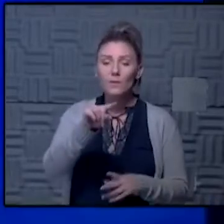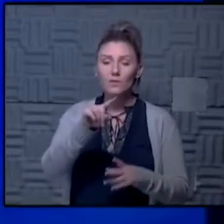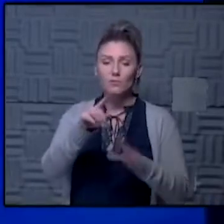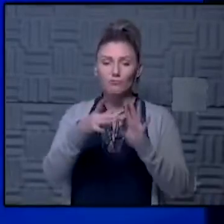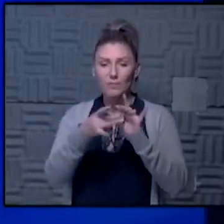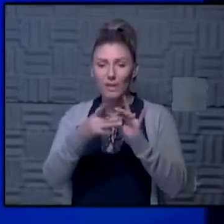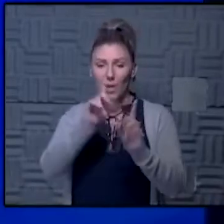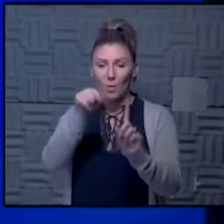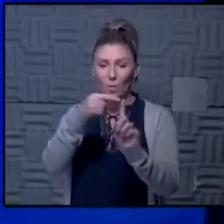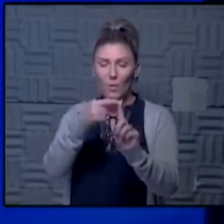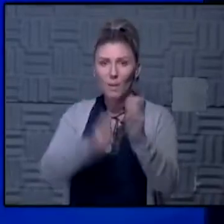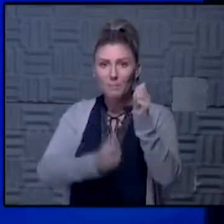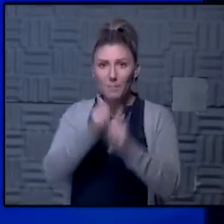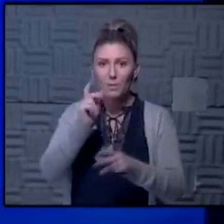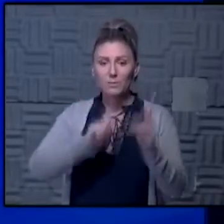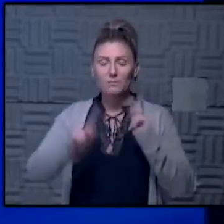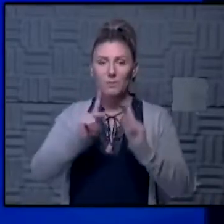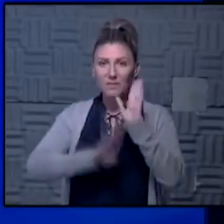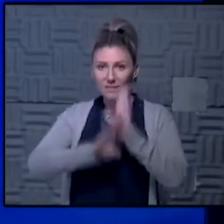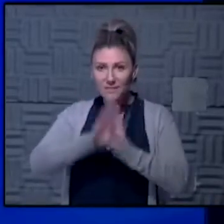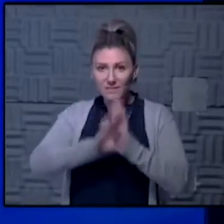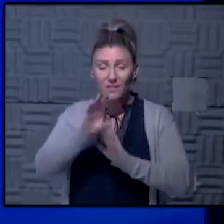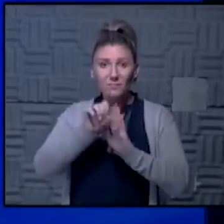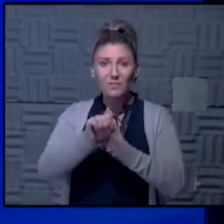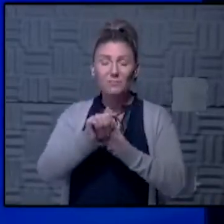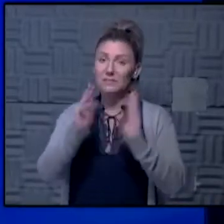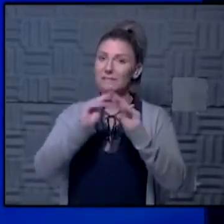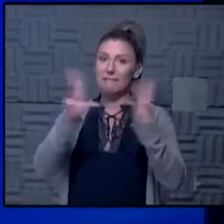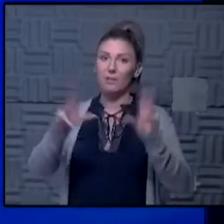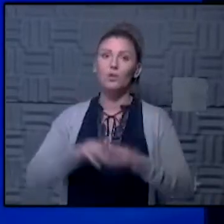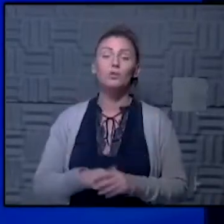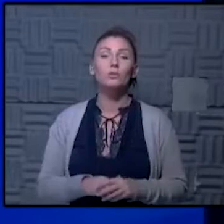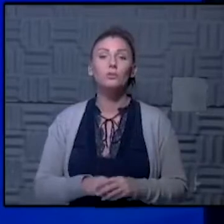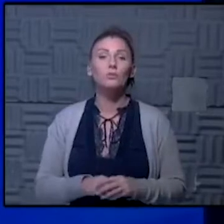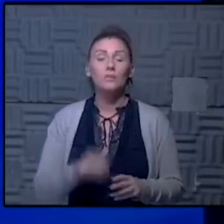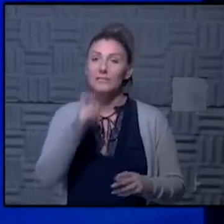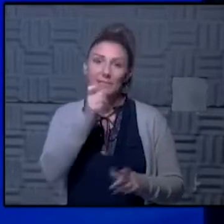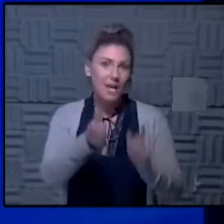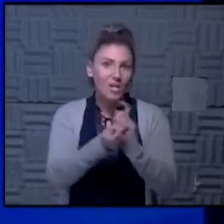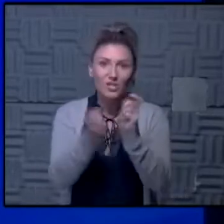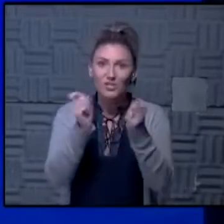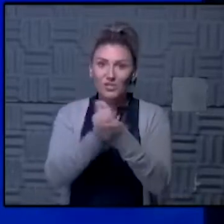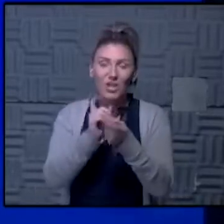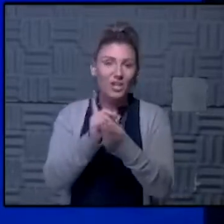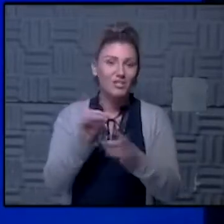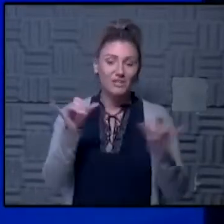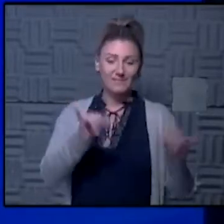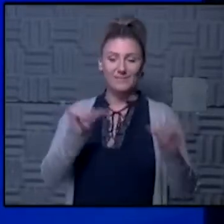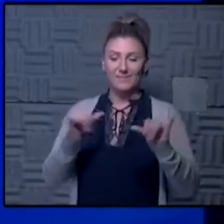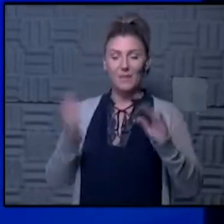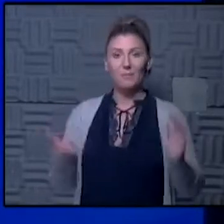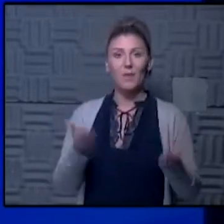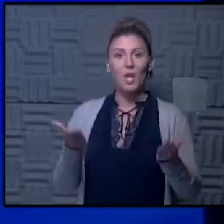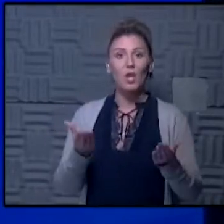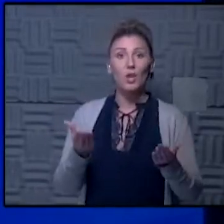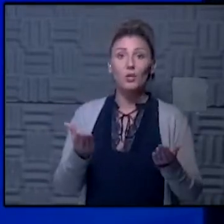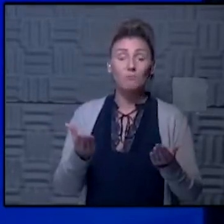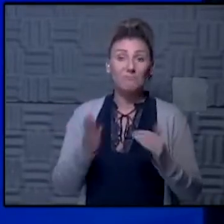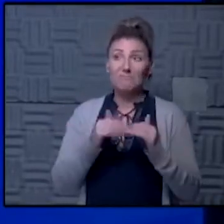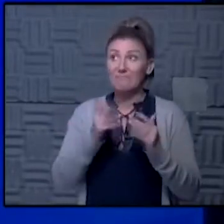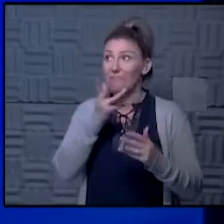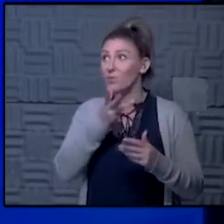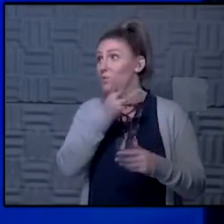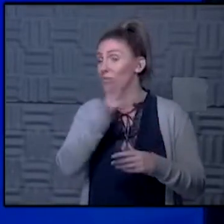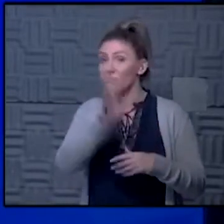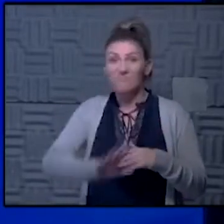when do most people start to develop symptoms is pretty clear. It hasn't really changed, and it's the same here as it is in rural